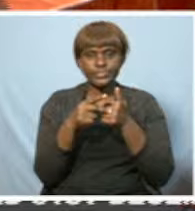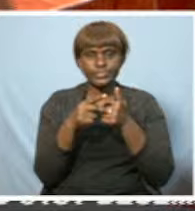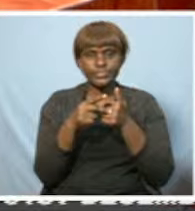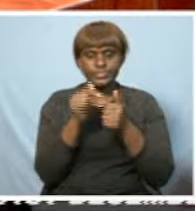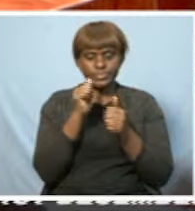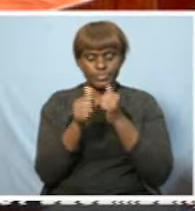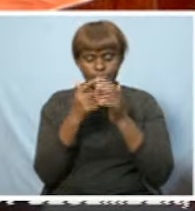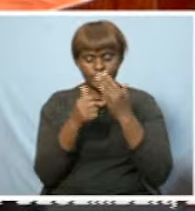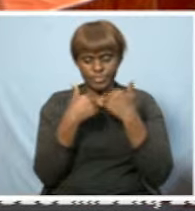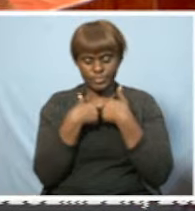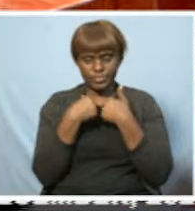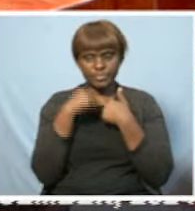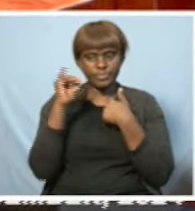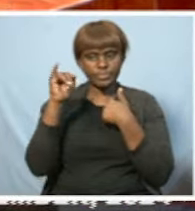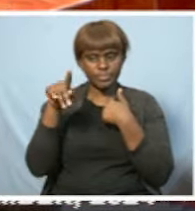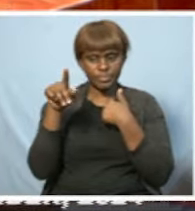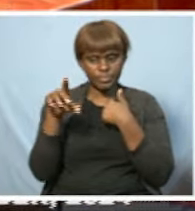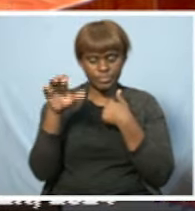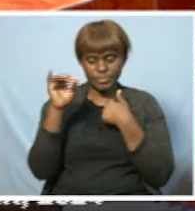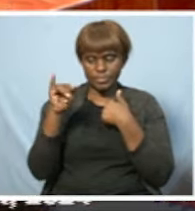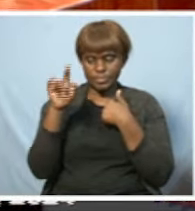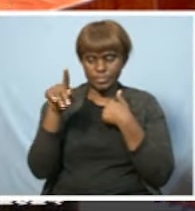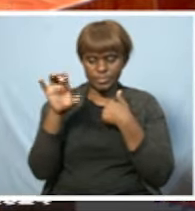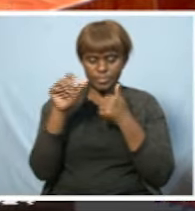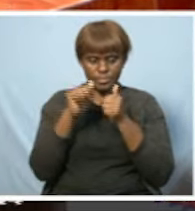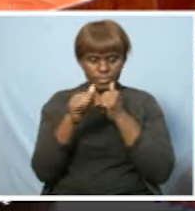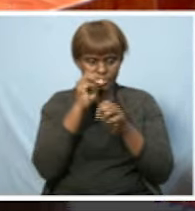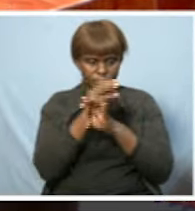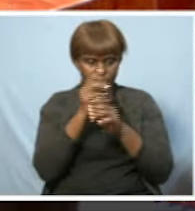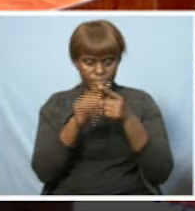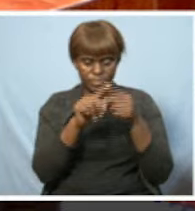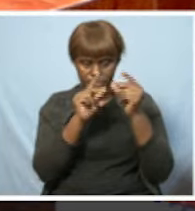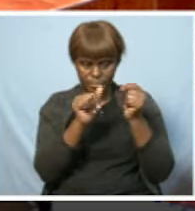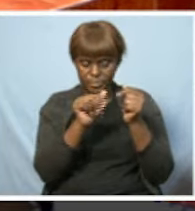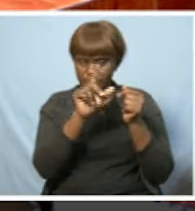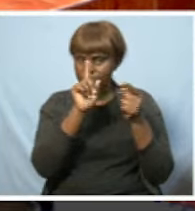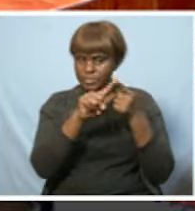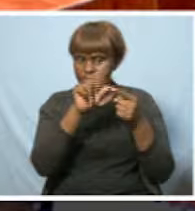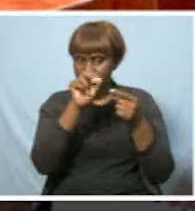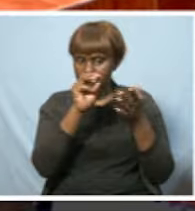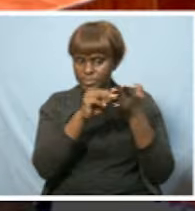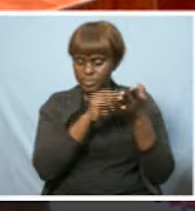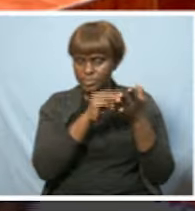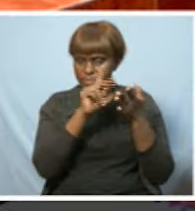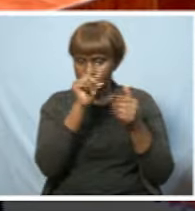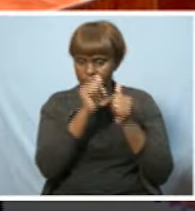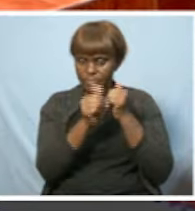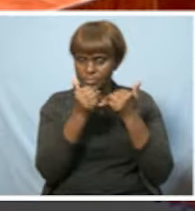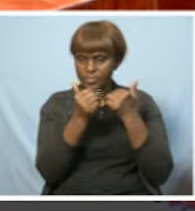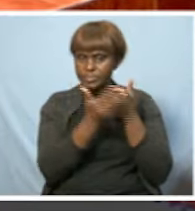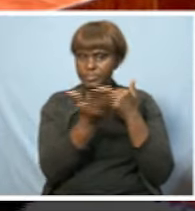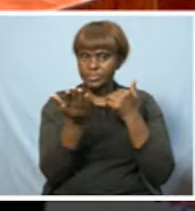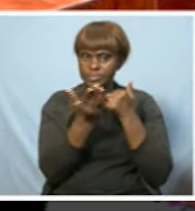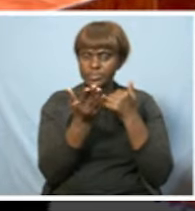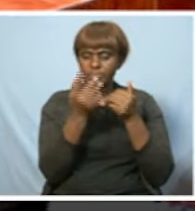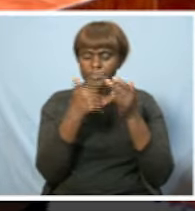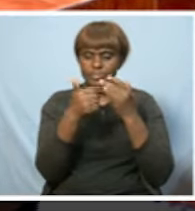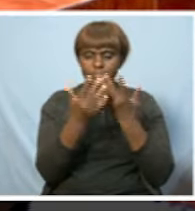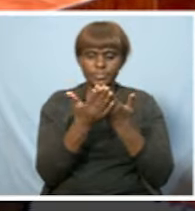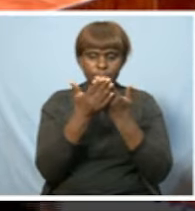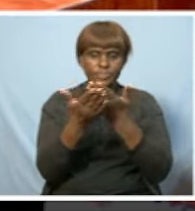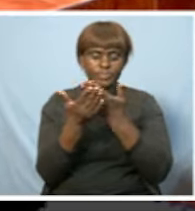have IPCs that are ready to the tune of 30 million kwacha? Because what you're